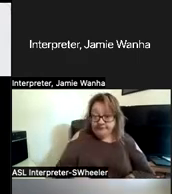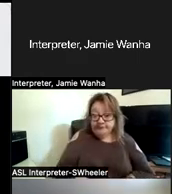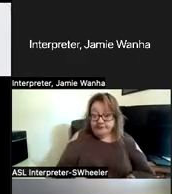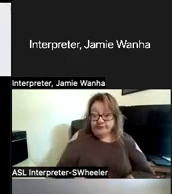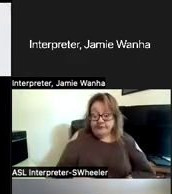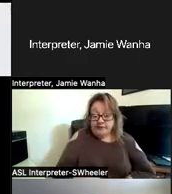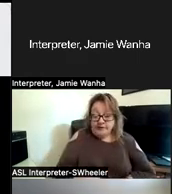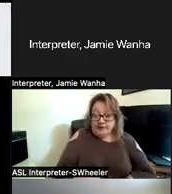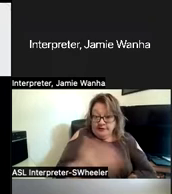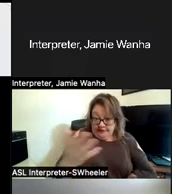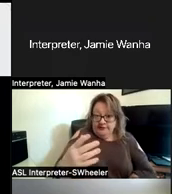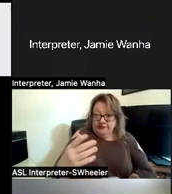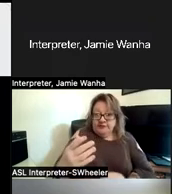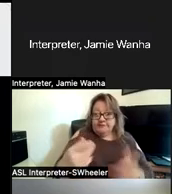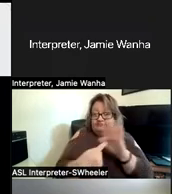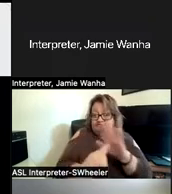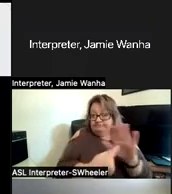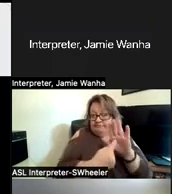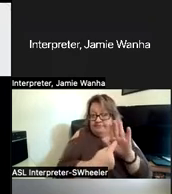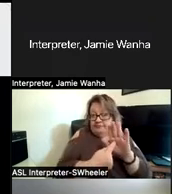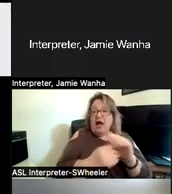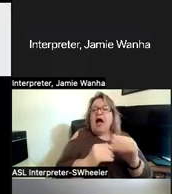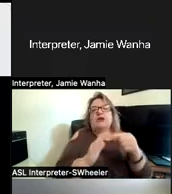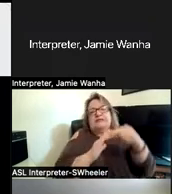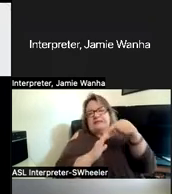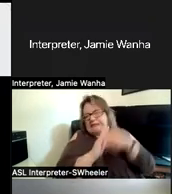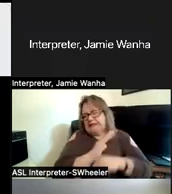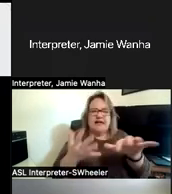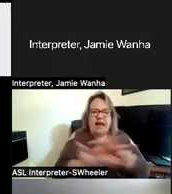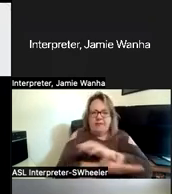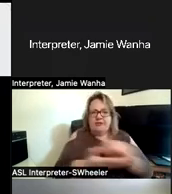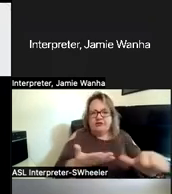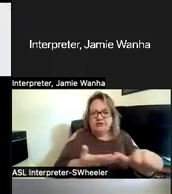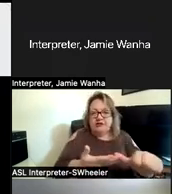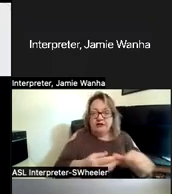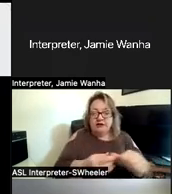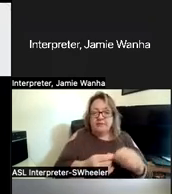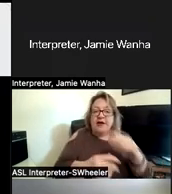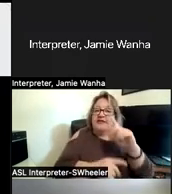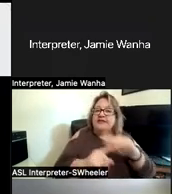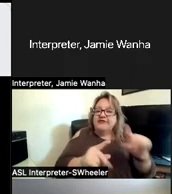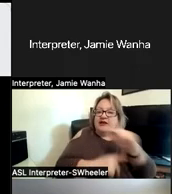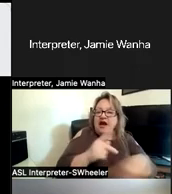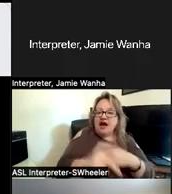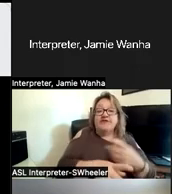bar diagrams showing, you know, the extent of damage by the type of the structure,